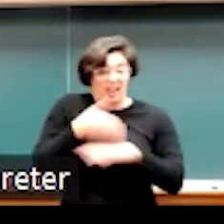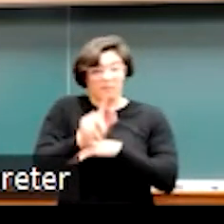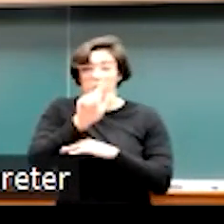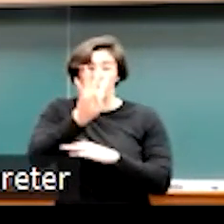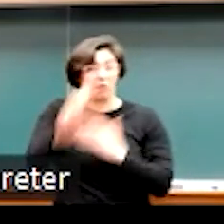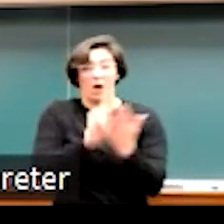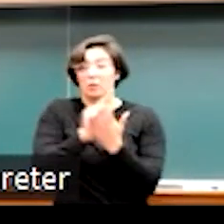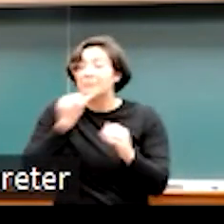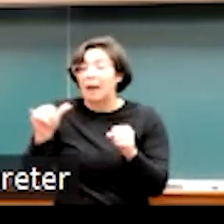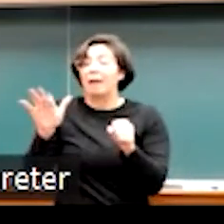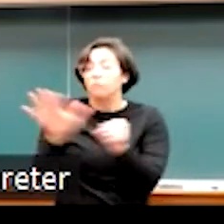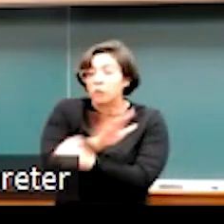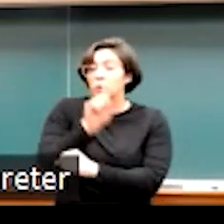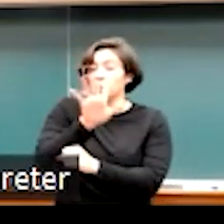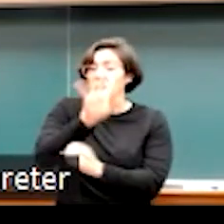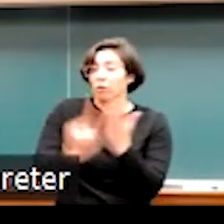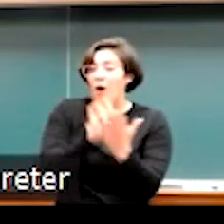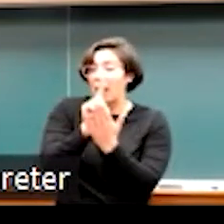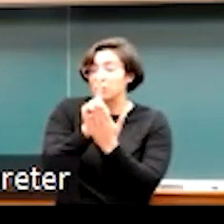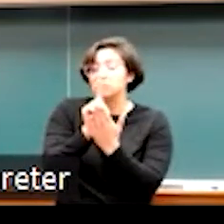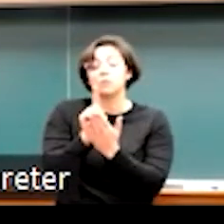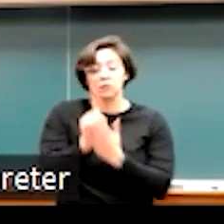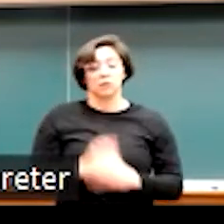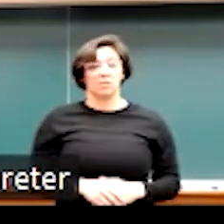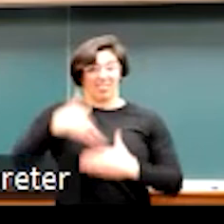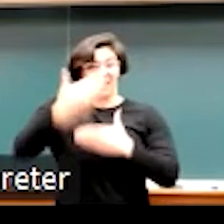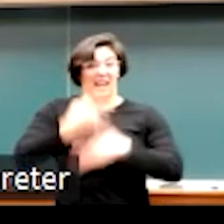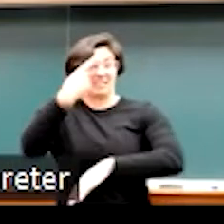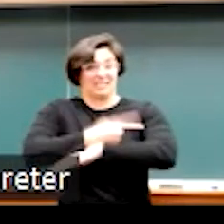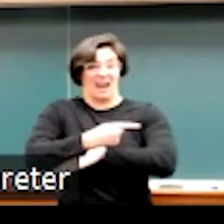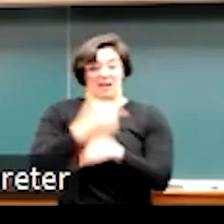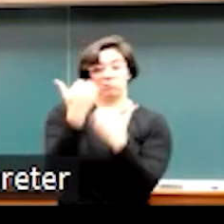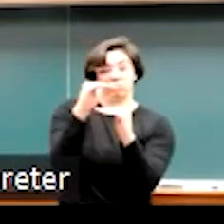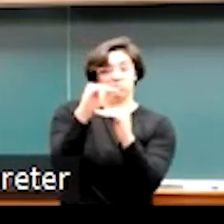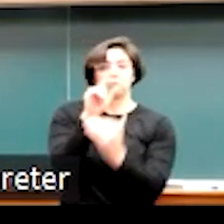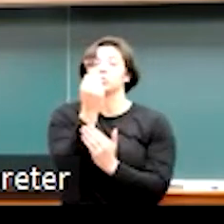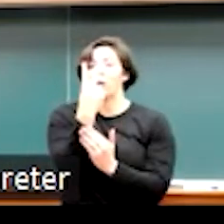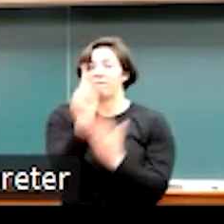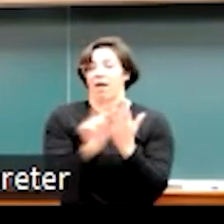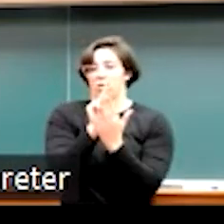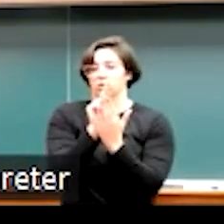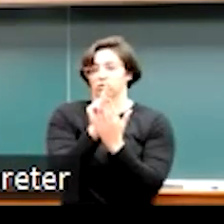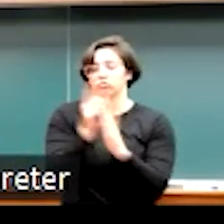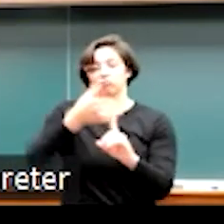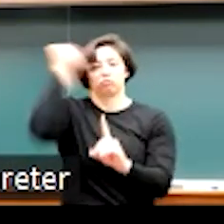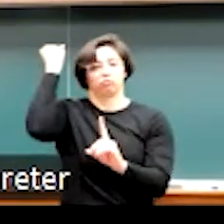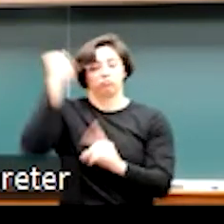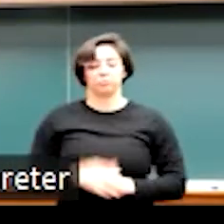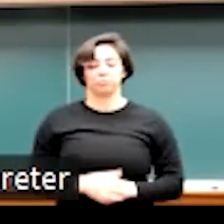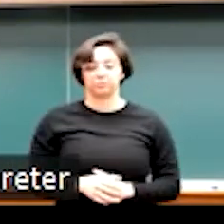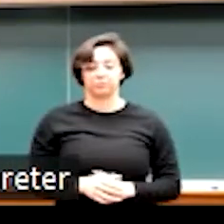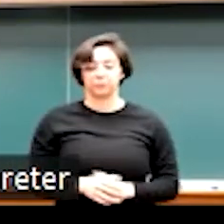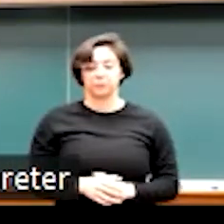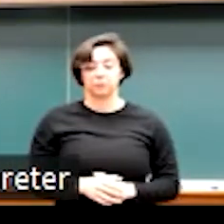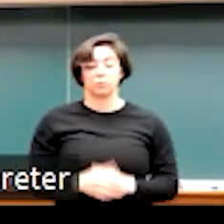not even a full 24 hours of abstinence for some people. They just came back the next day. We had a minimum of 12 hours of abstinence. And then what we